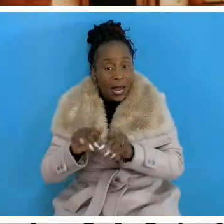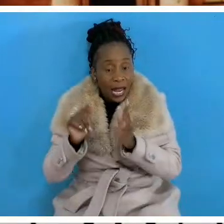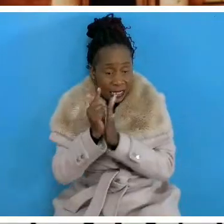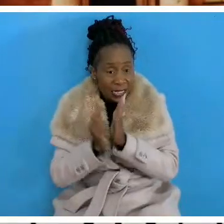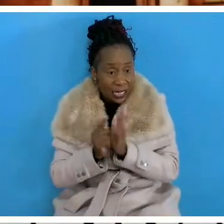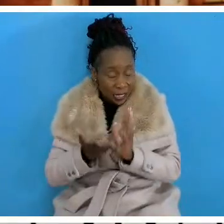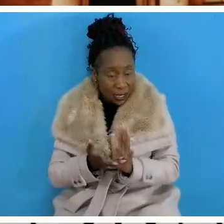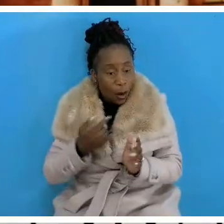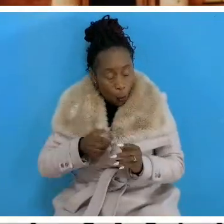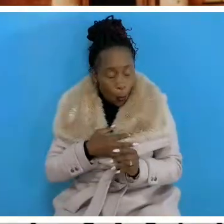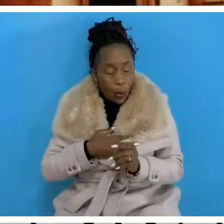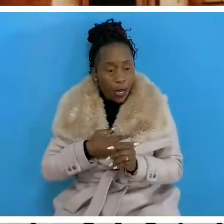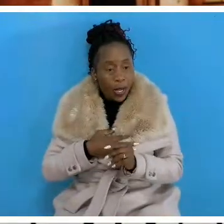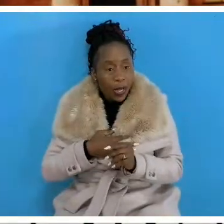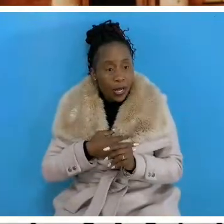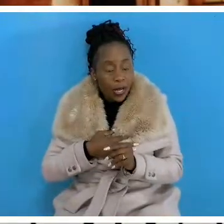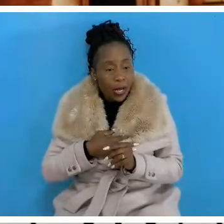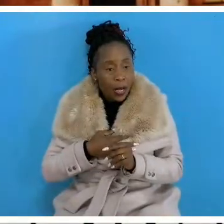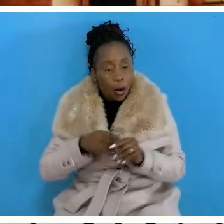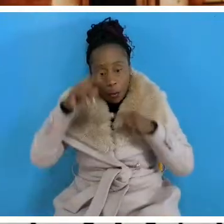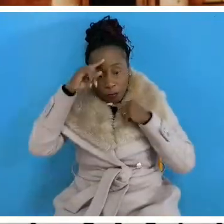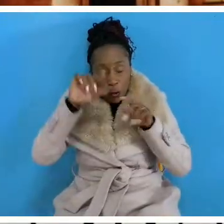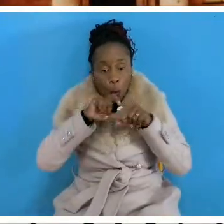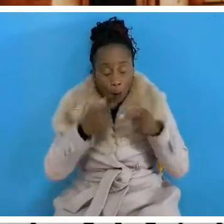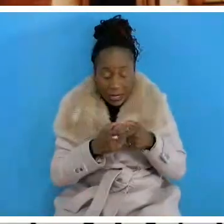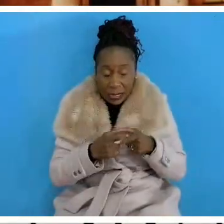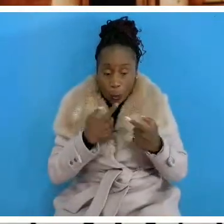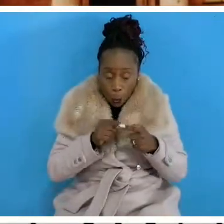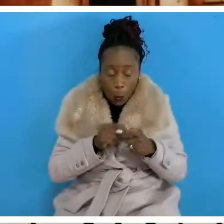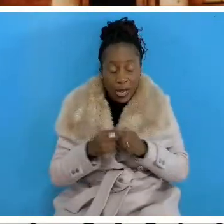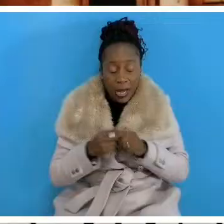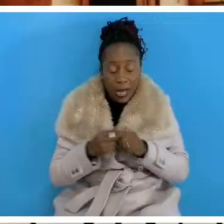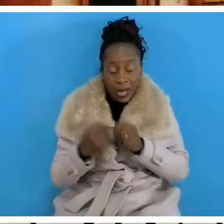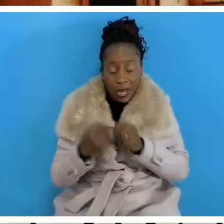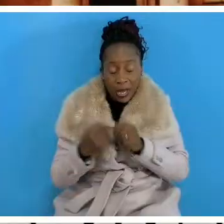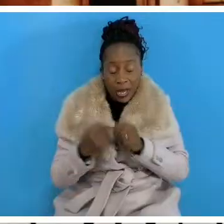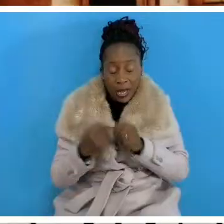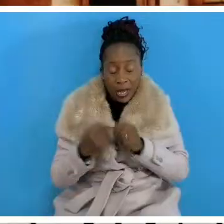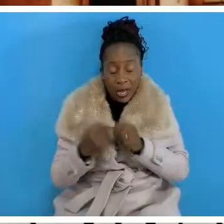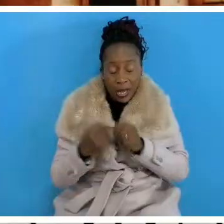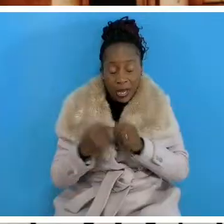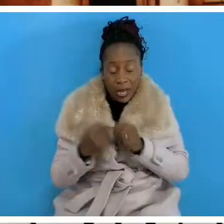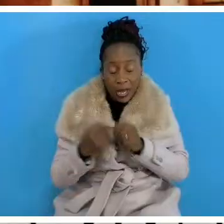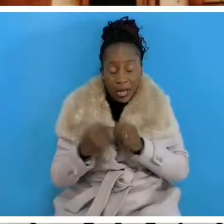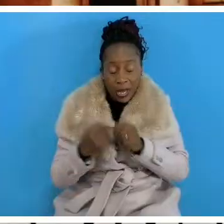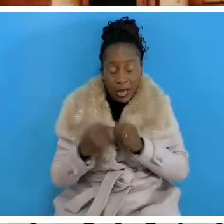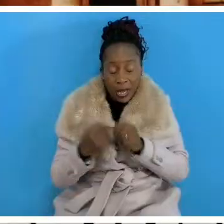Committee doing oversight over economic development and its entity.